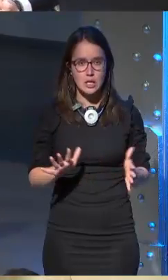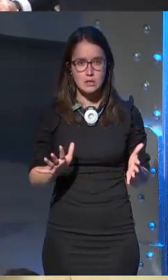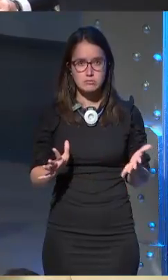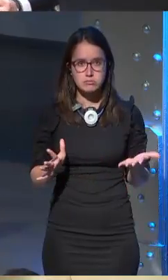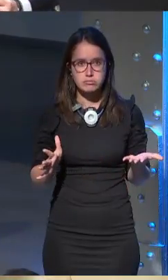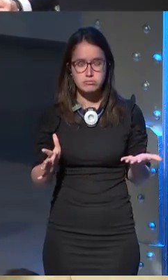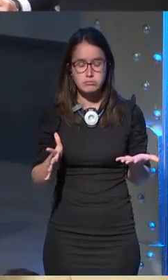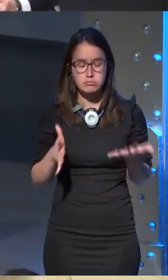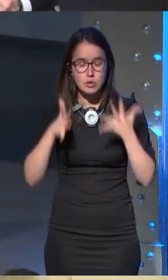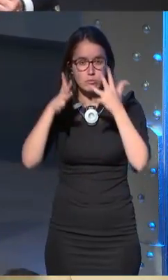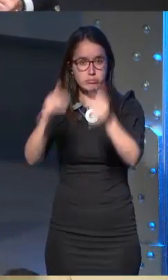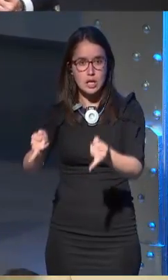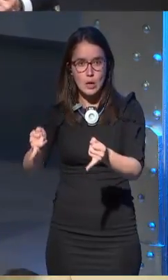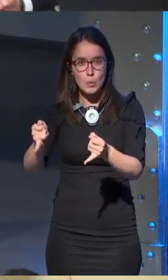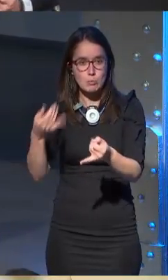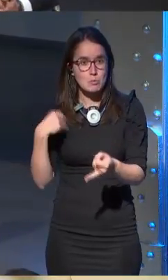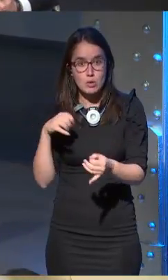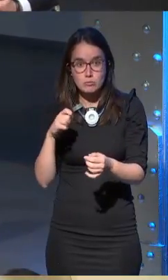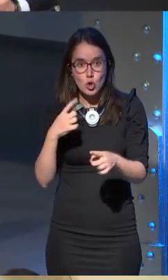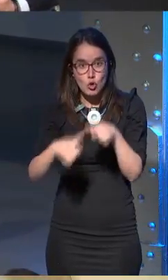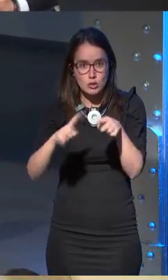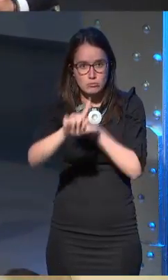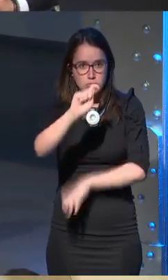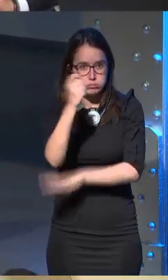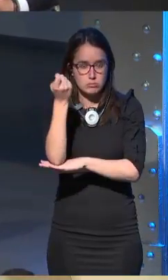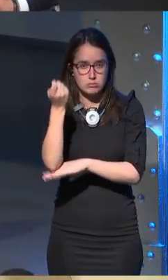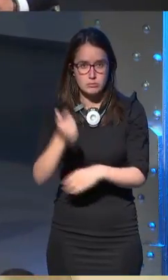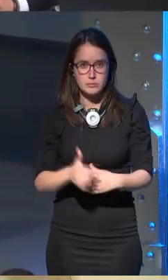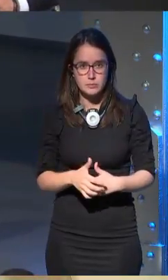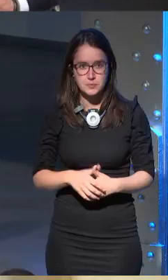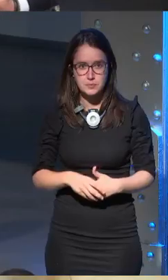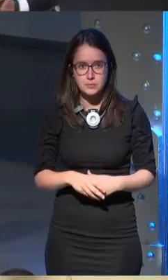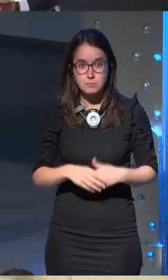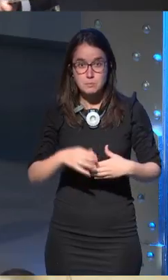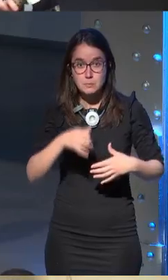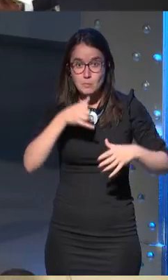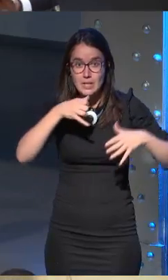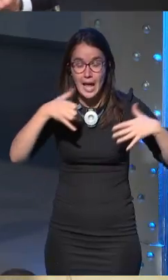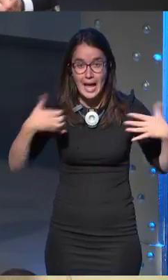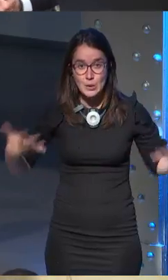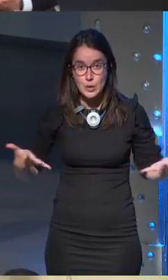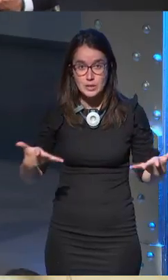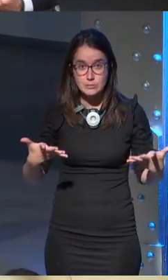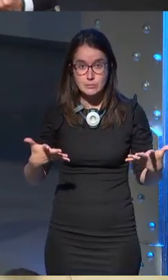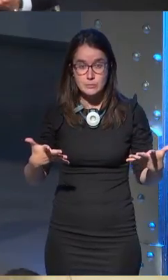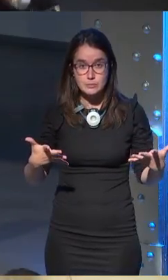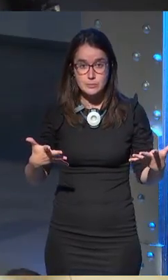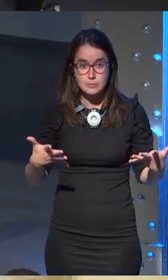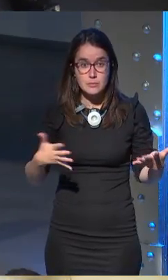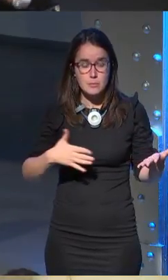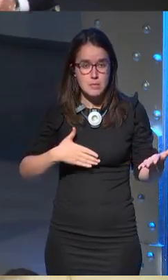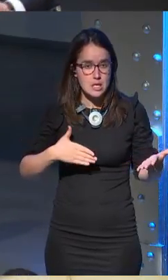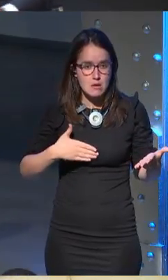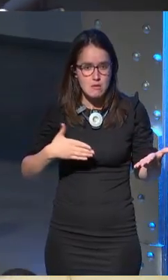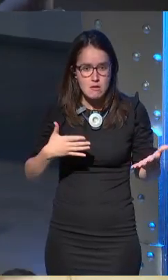do. But interesting how my career and inspiration started with a book,